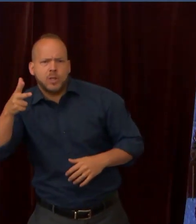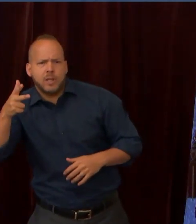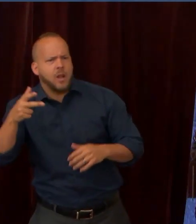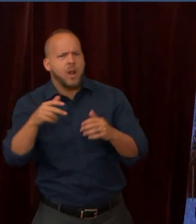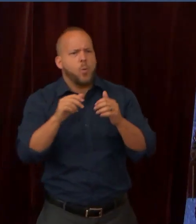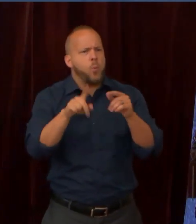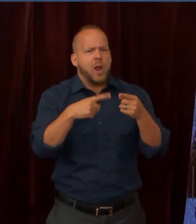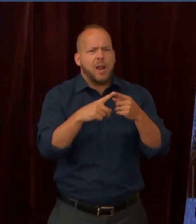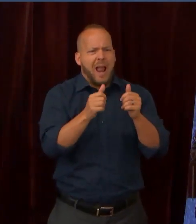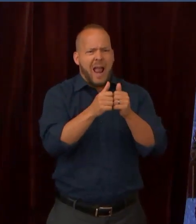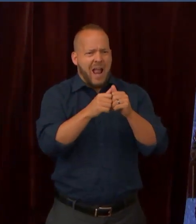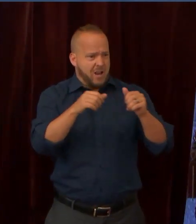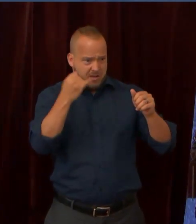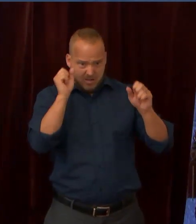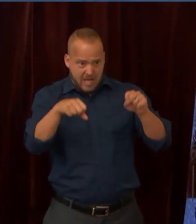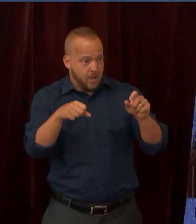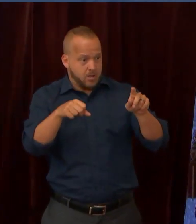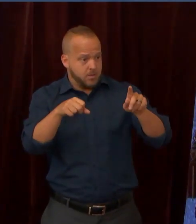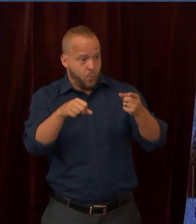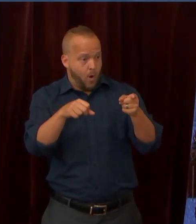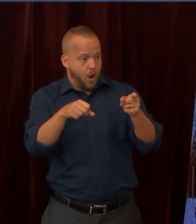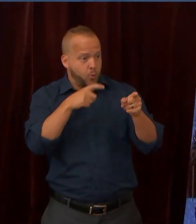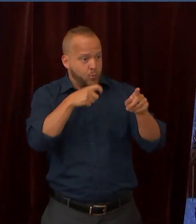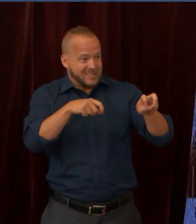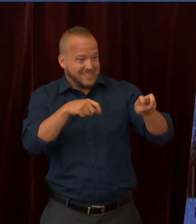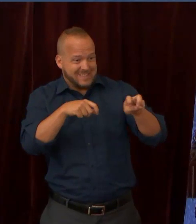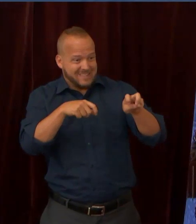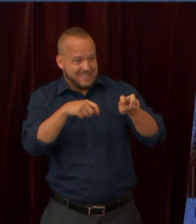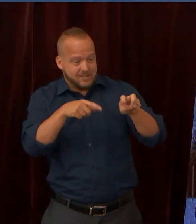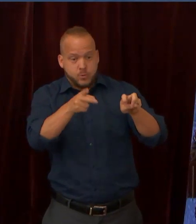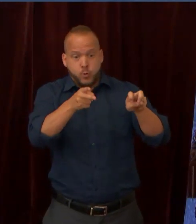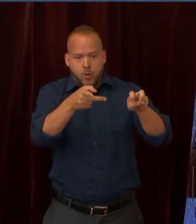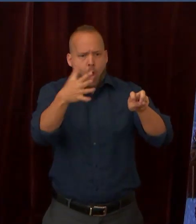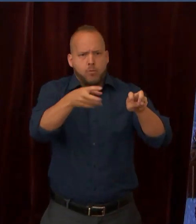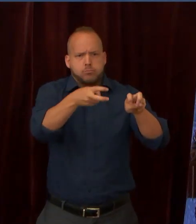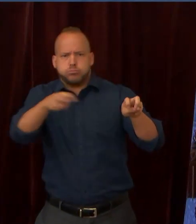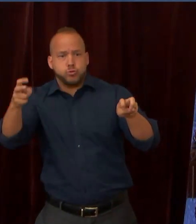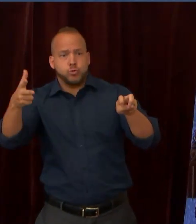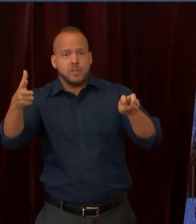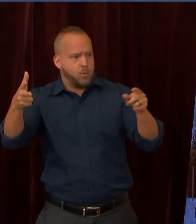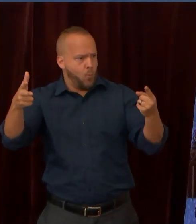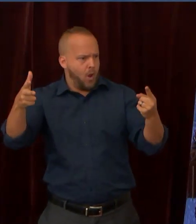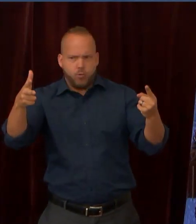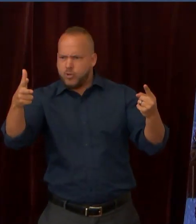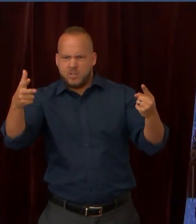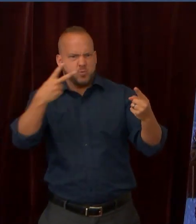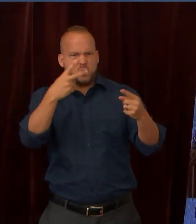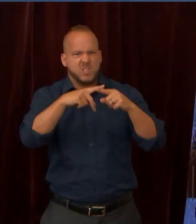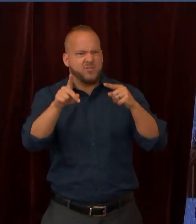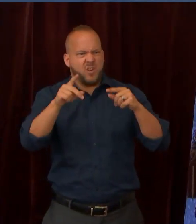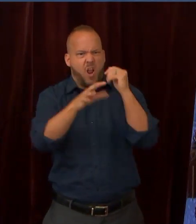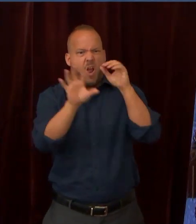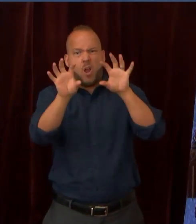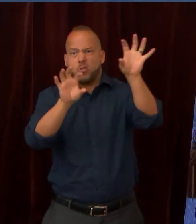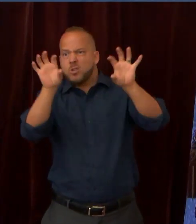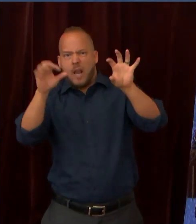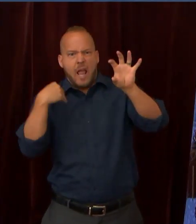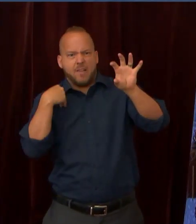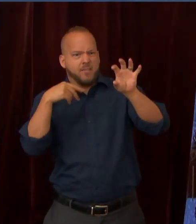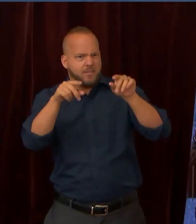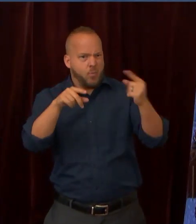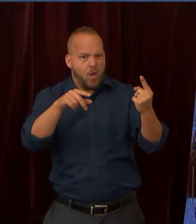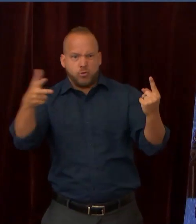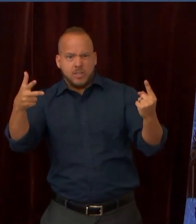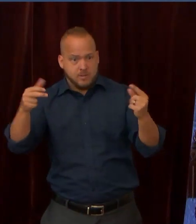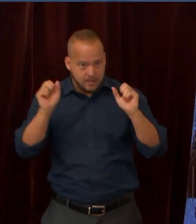2 be kept there until the rest of the state catches up to them? I think it's possible.